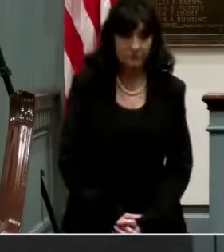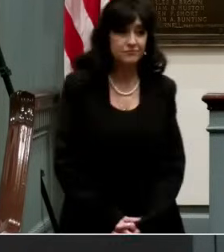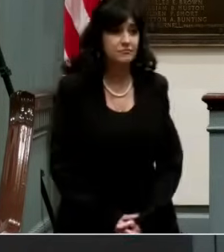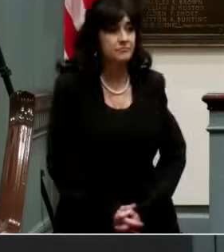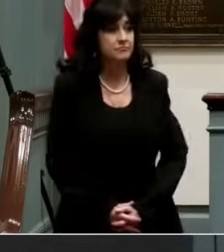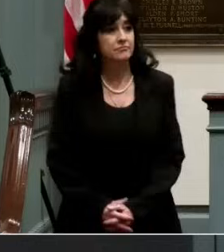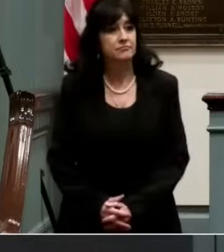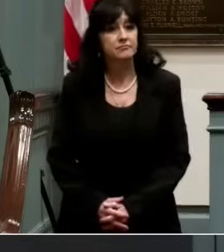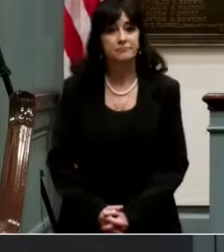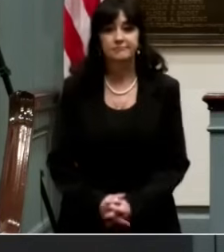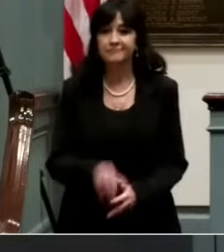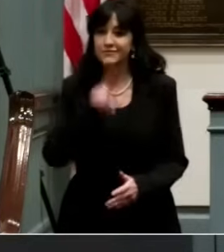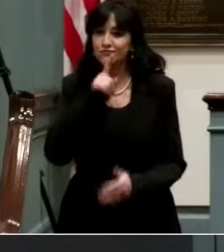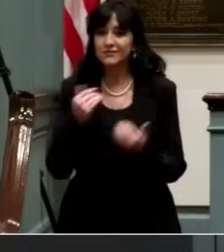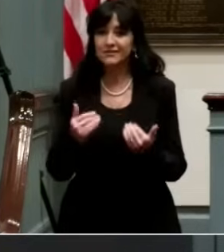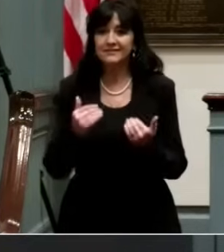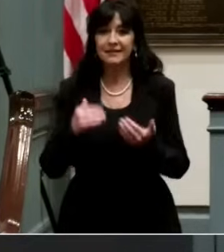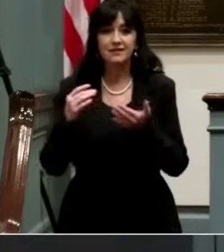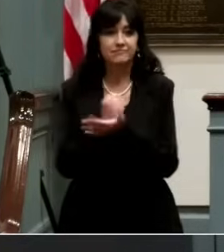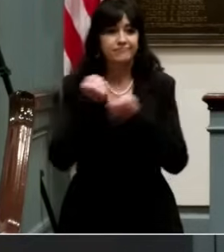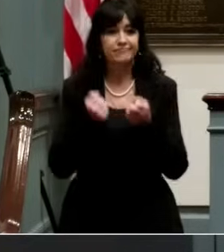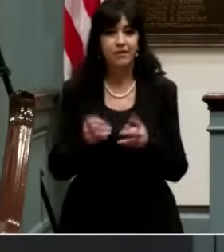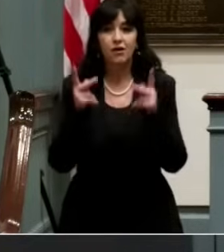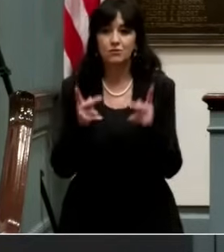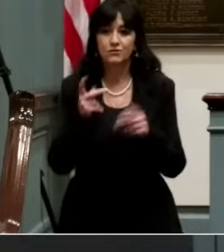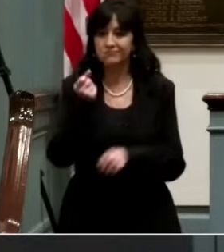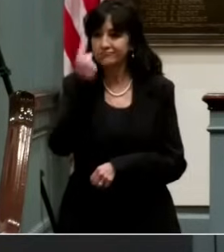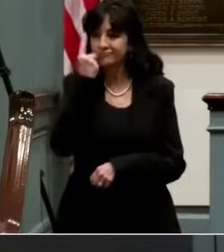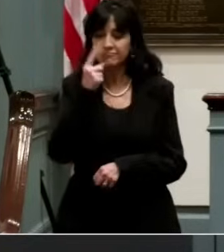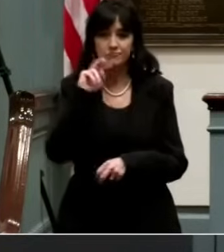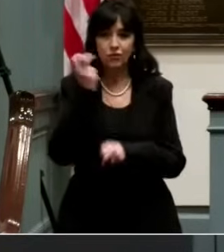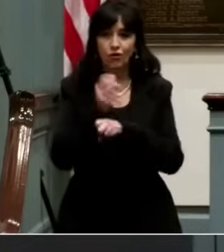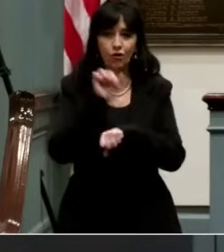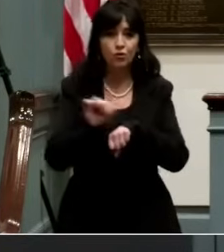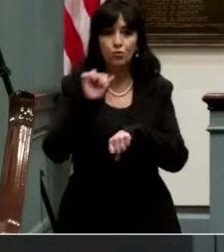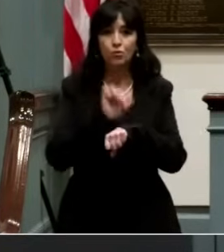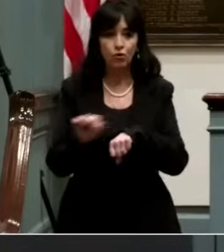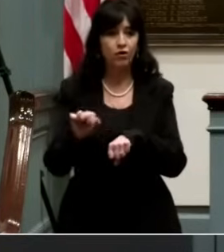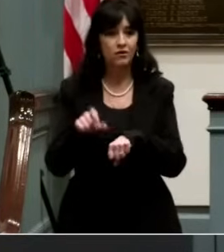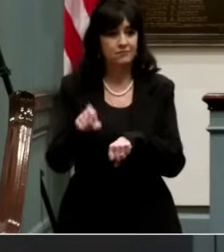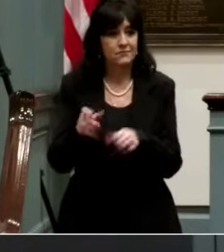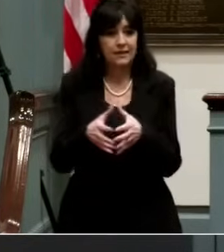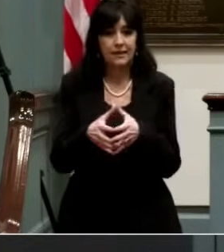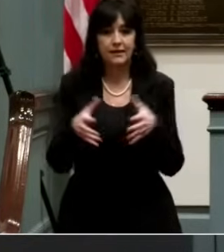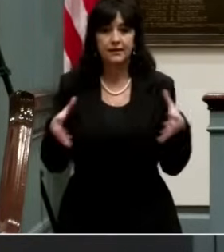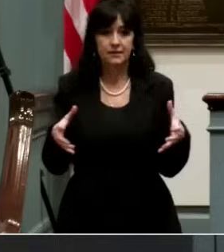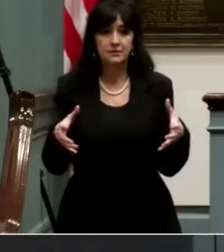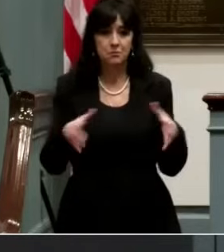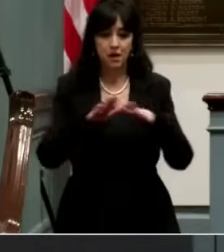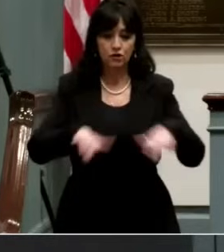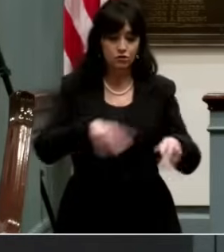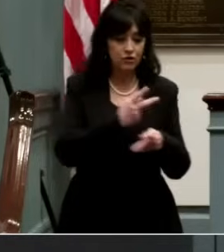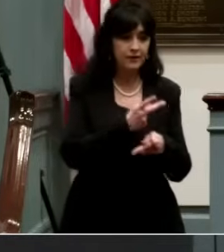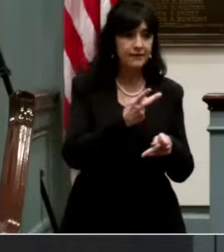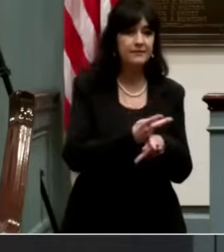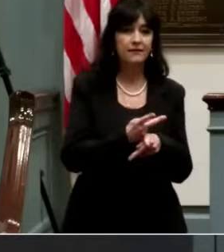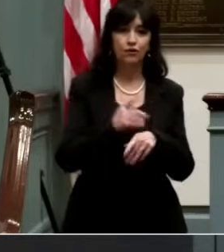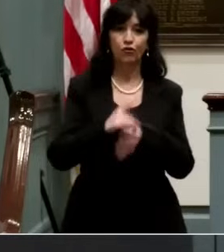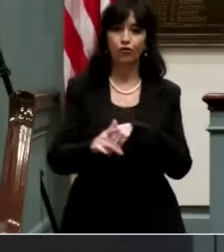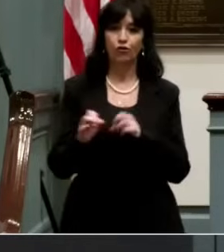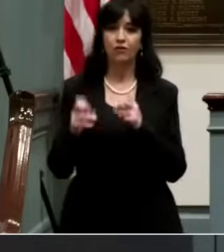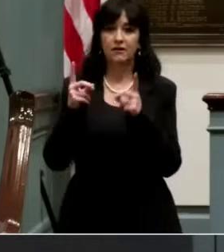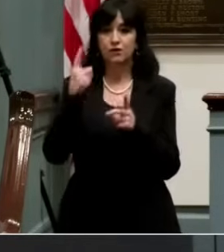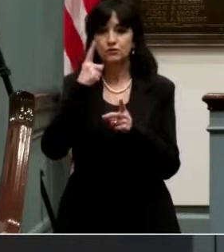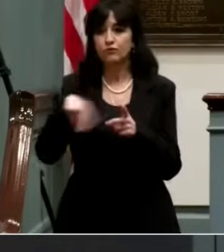This is a real opportunity for us to do the hard work to expand and improve child care and early education for